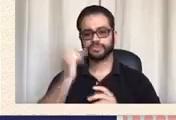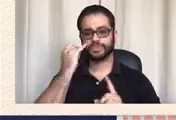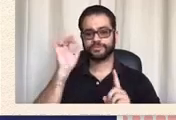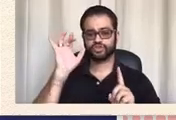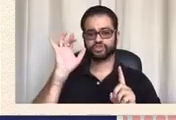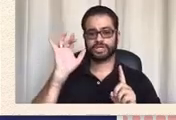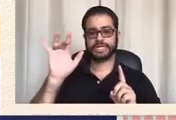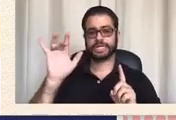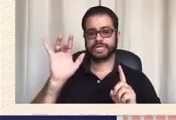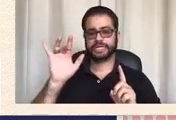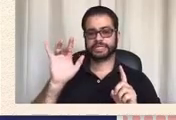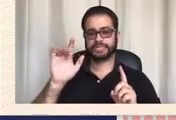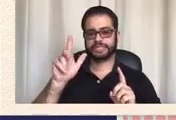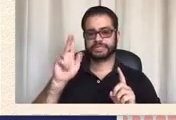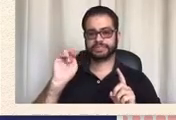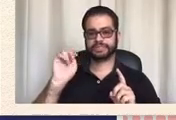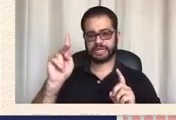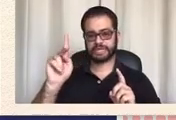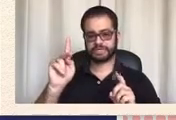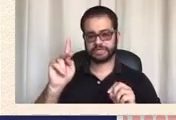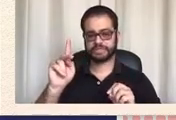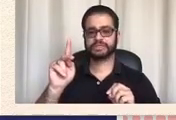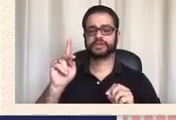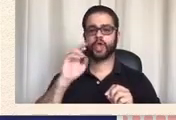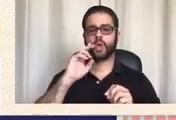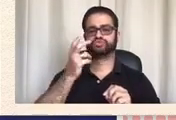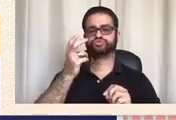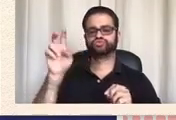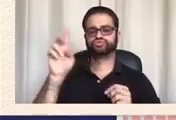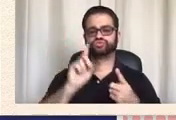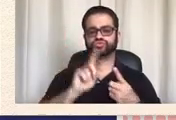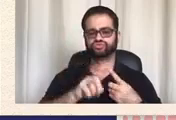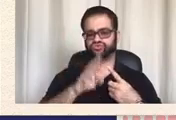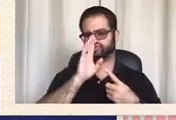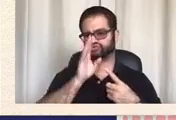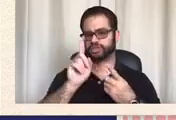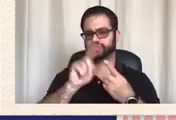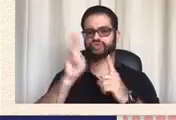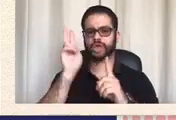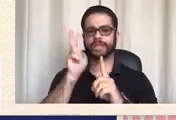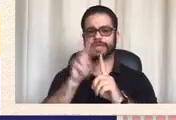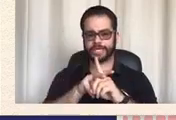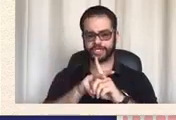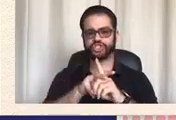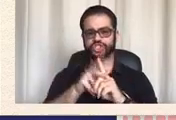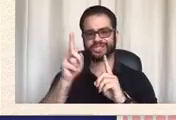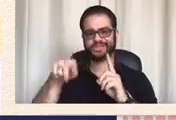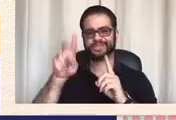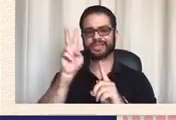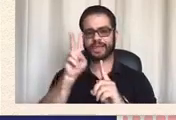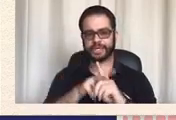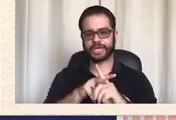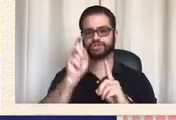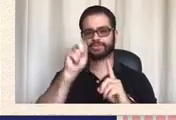presentation, it will take you directly to the application. These applications must be signed by the applicant.